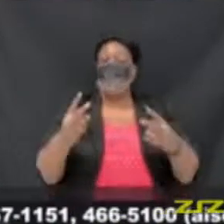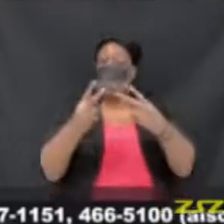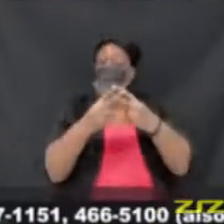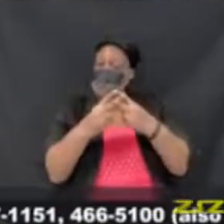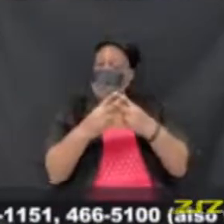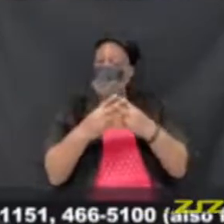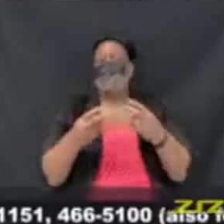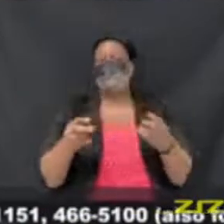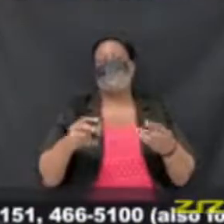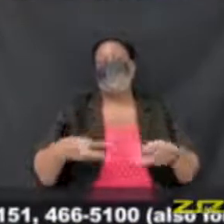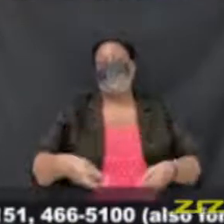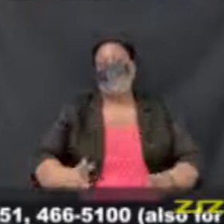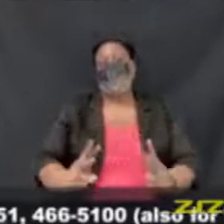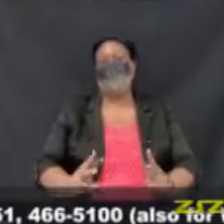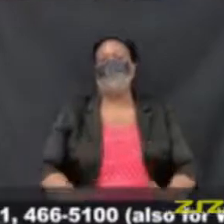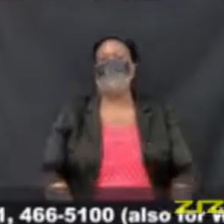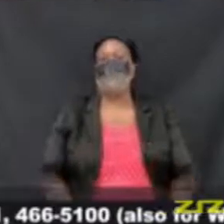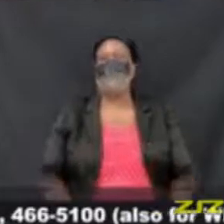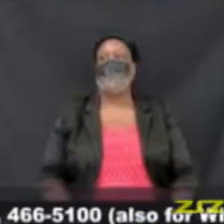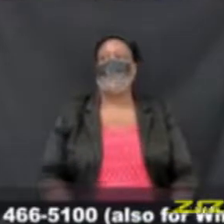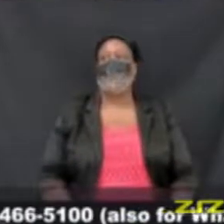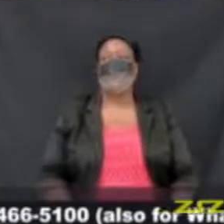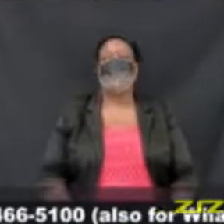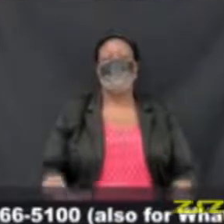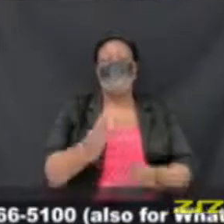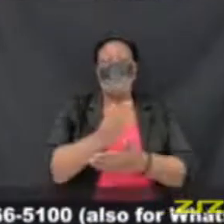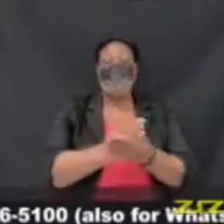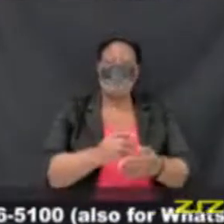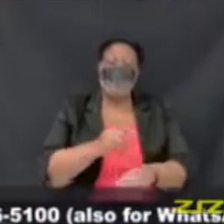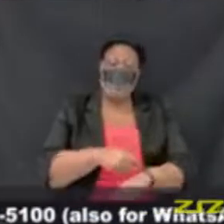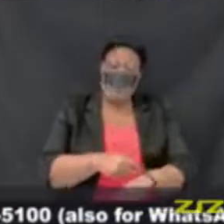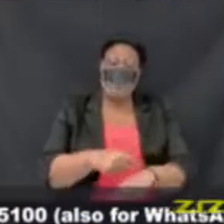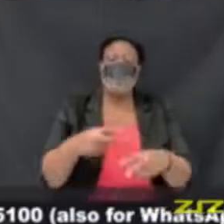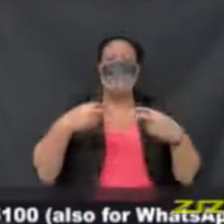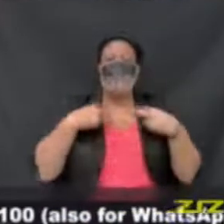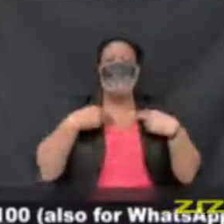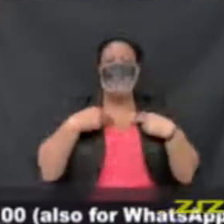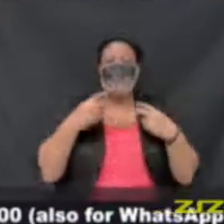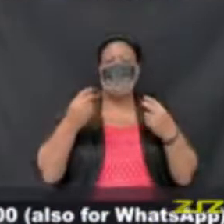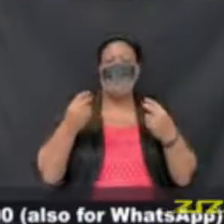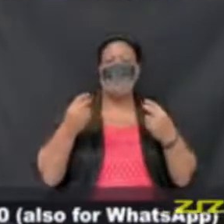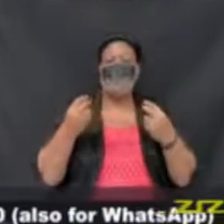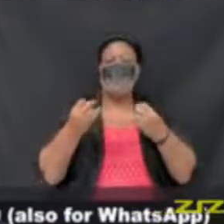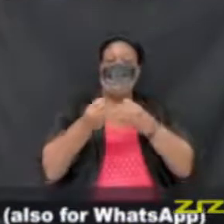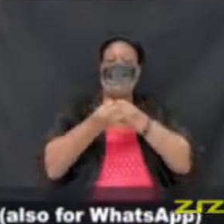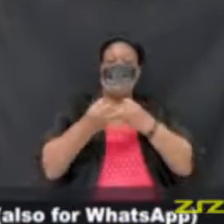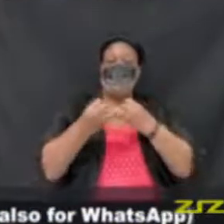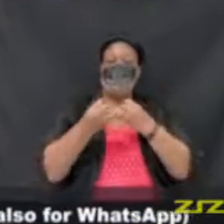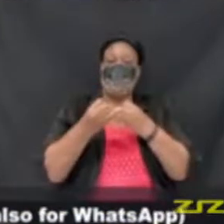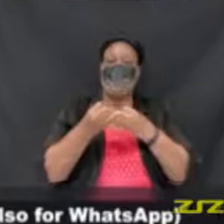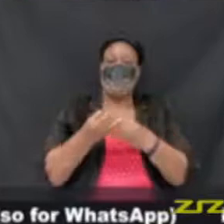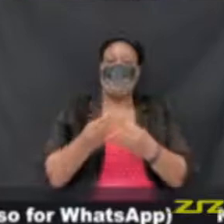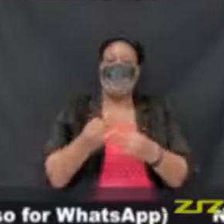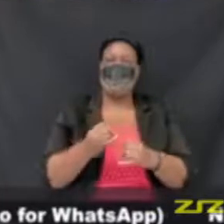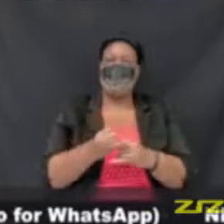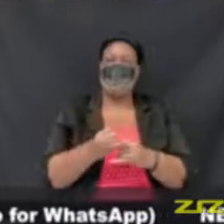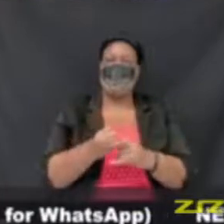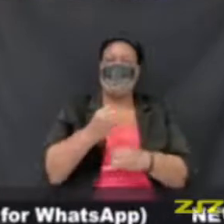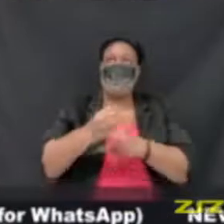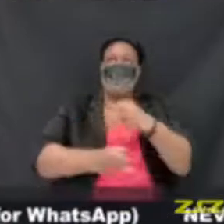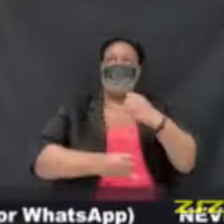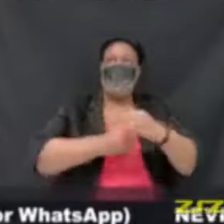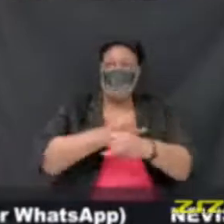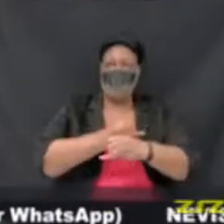emphasize the point that at times you will have international matches, and if you're aspiring to have international matches,